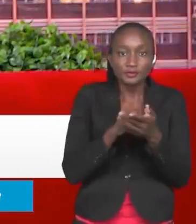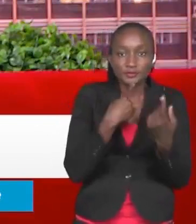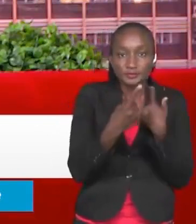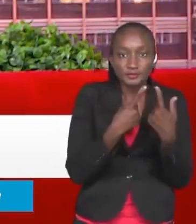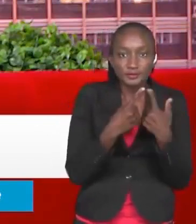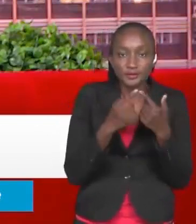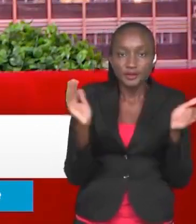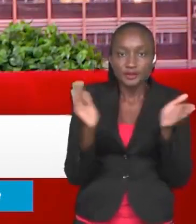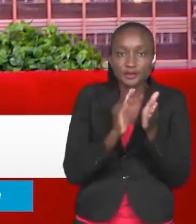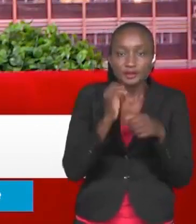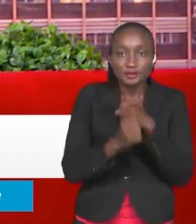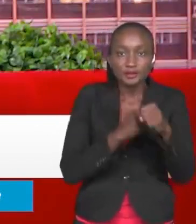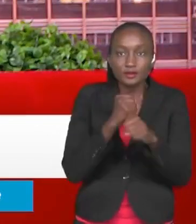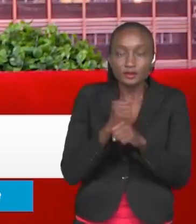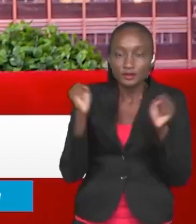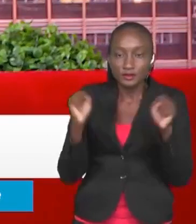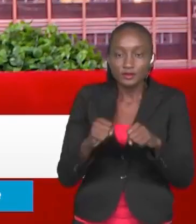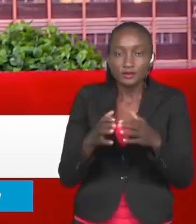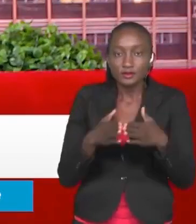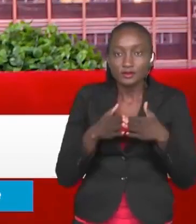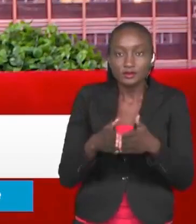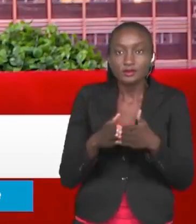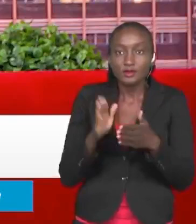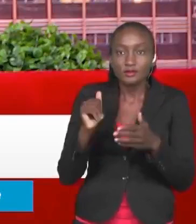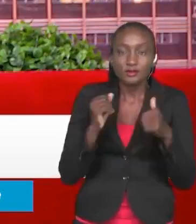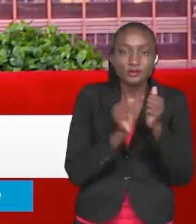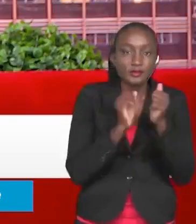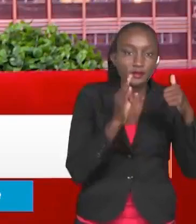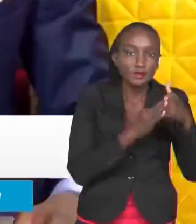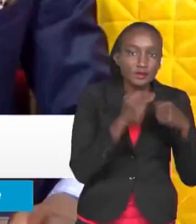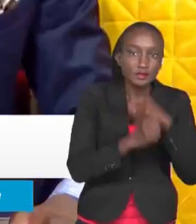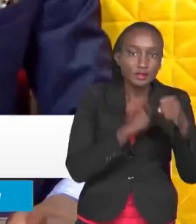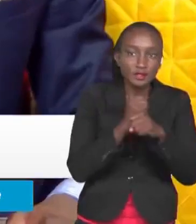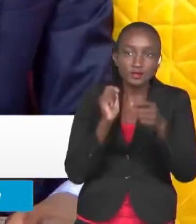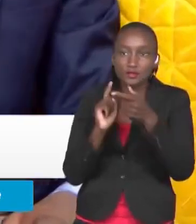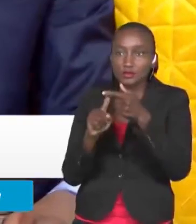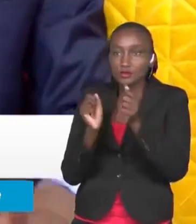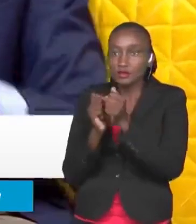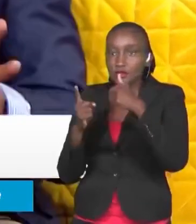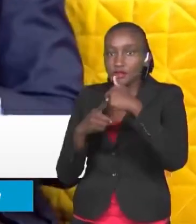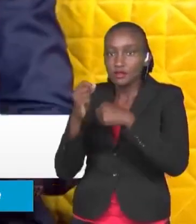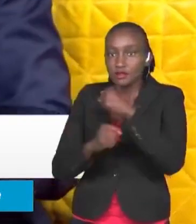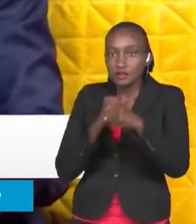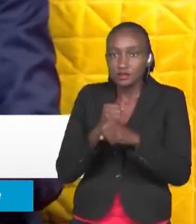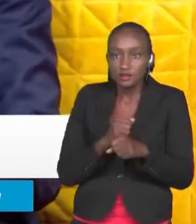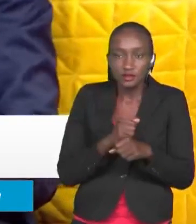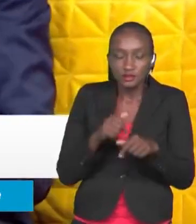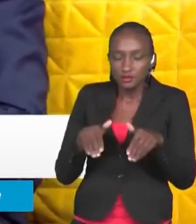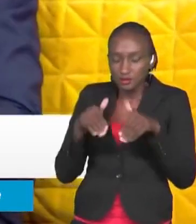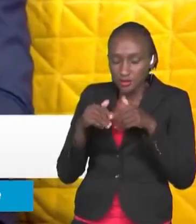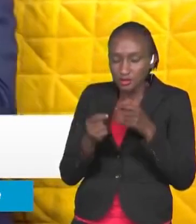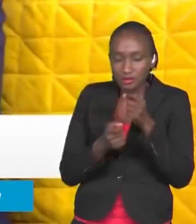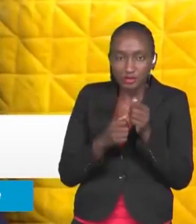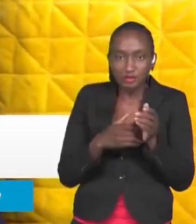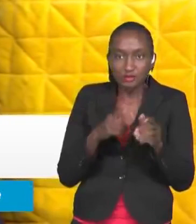reduction of the minimum age for consent of sex from 18 mm-hmm. to 16. Maybe just hold it right there. We just take a breath a little bit. Now, okay. when you